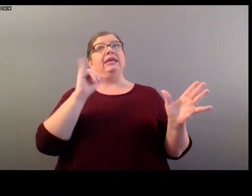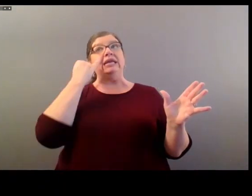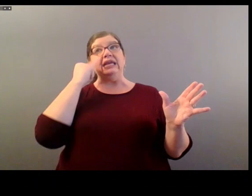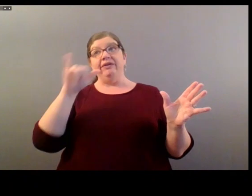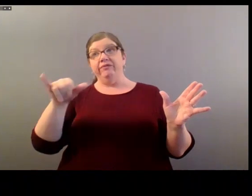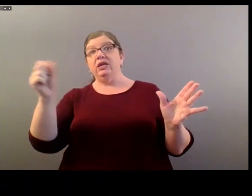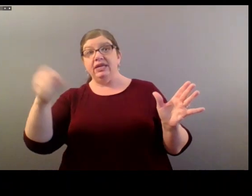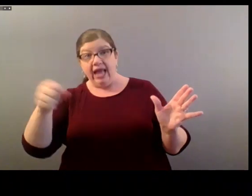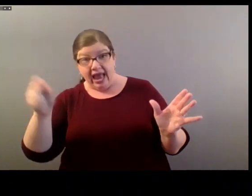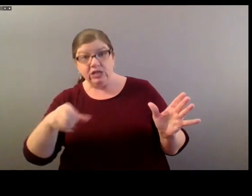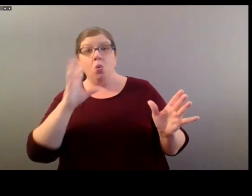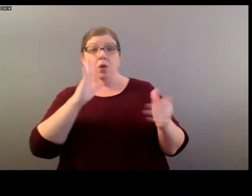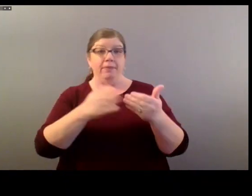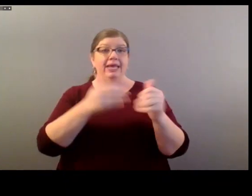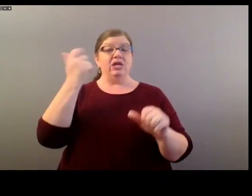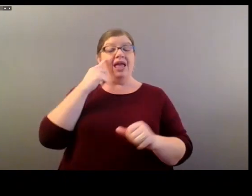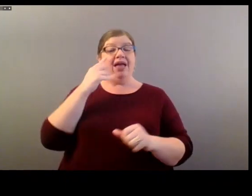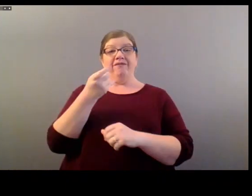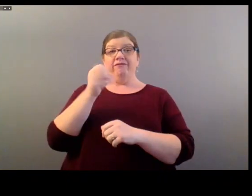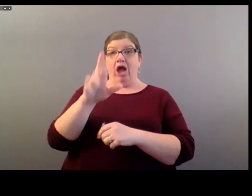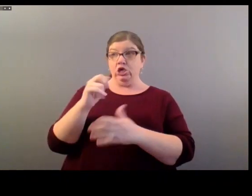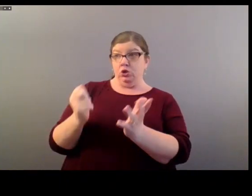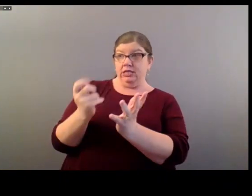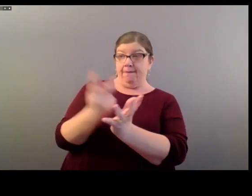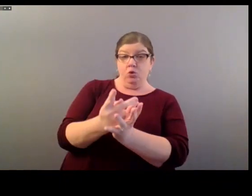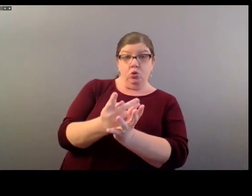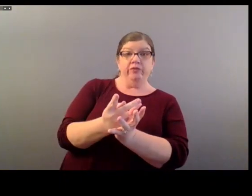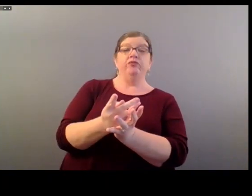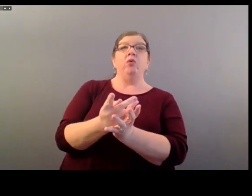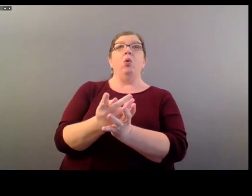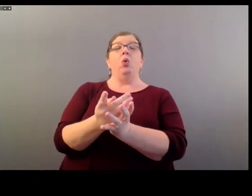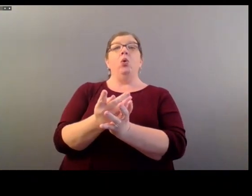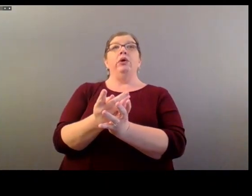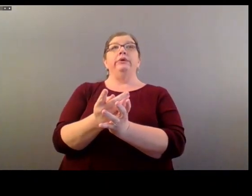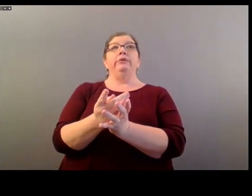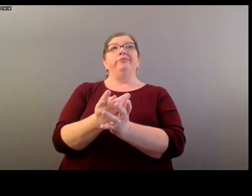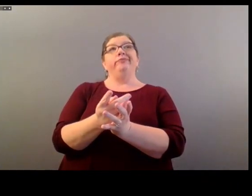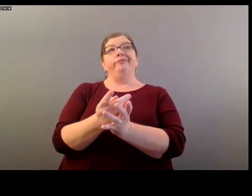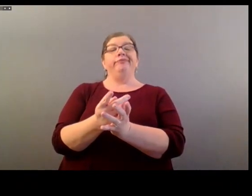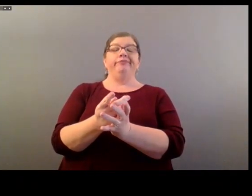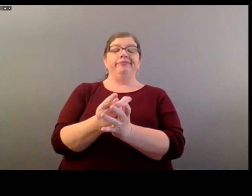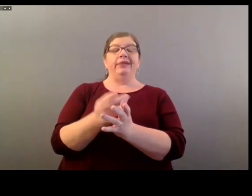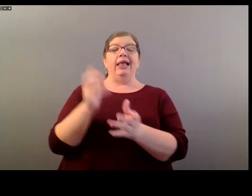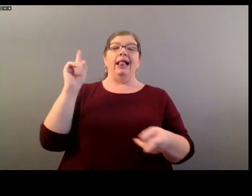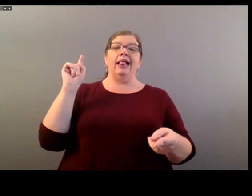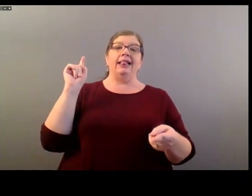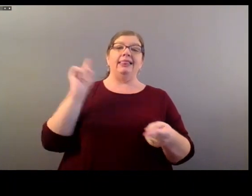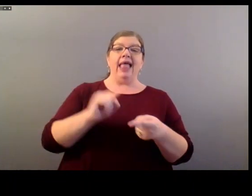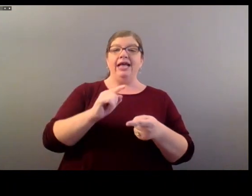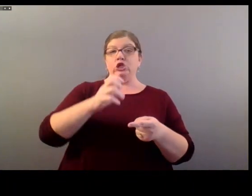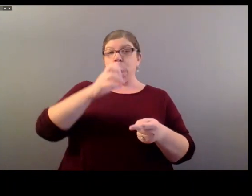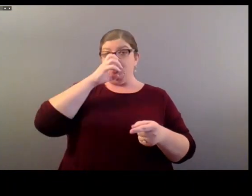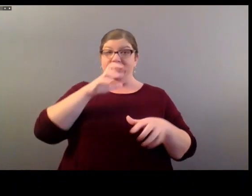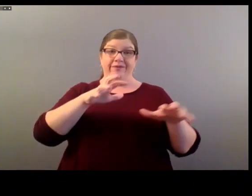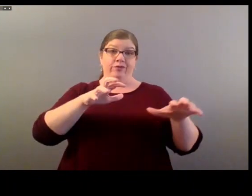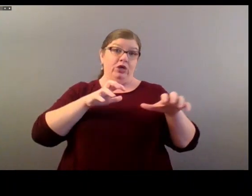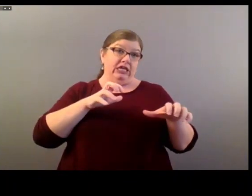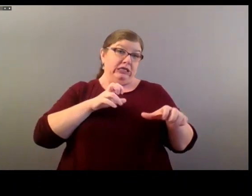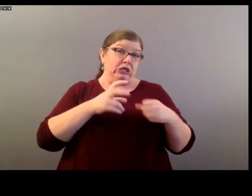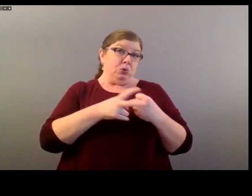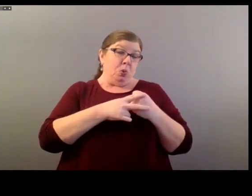if Pfizer indeed gets approved for less stringent freezing for